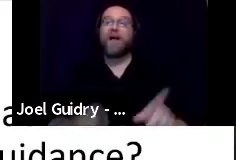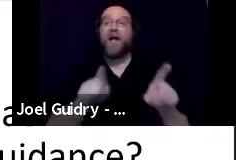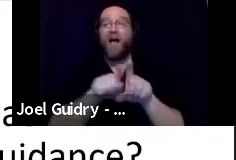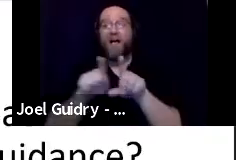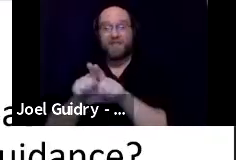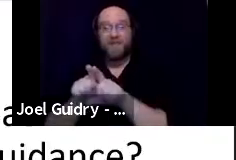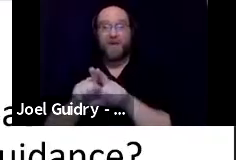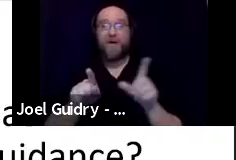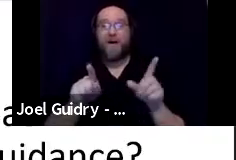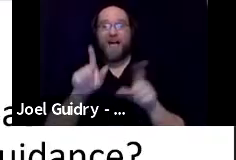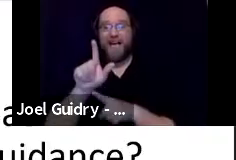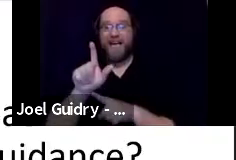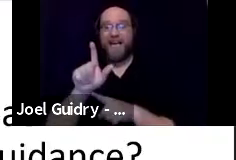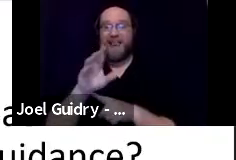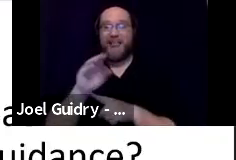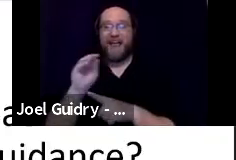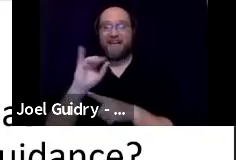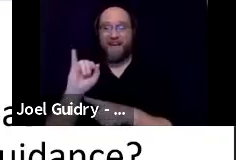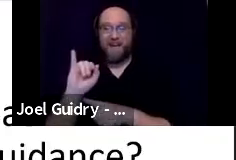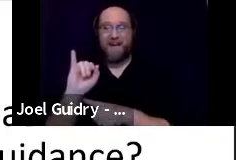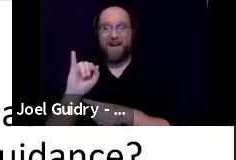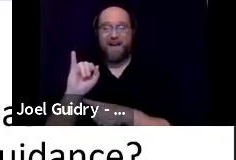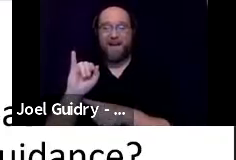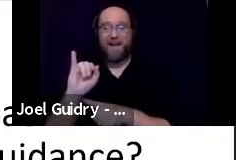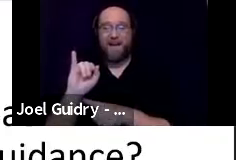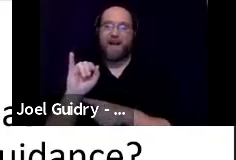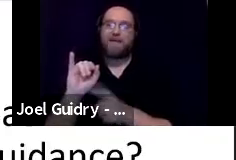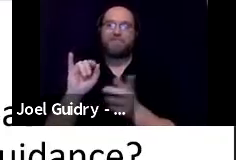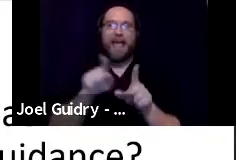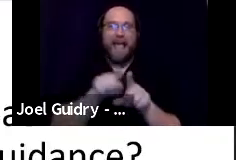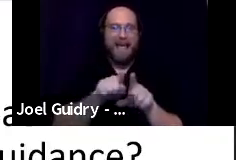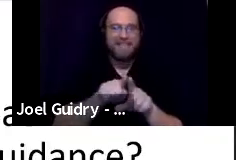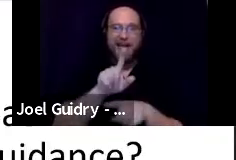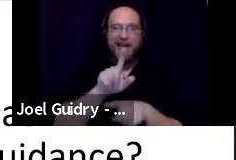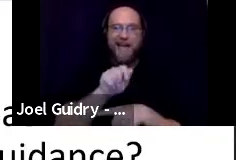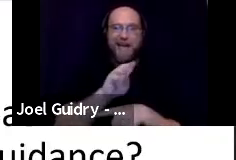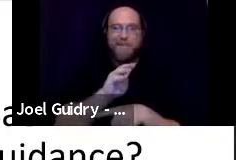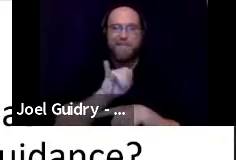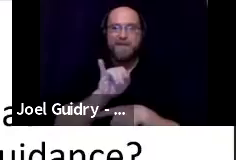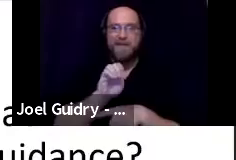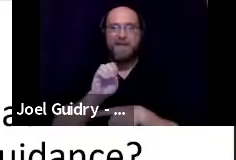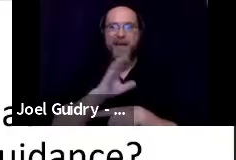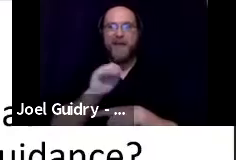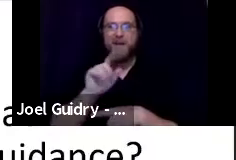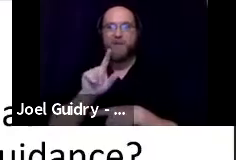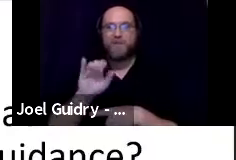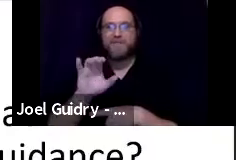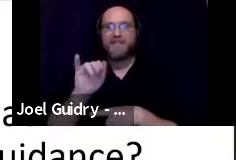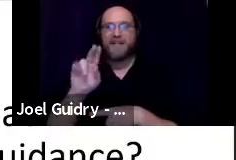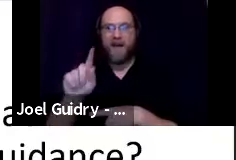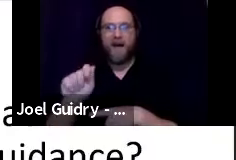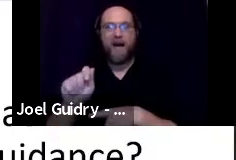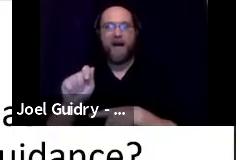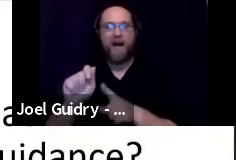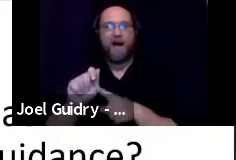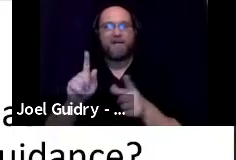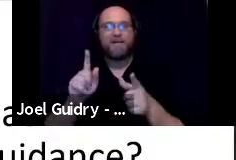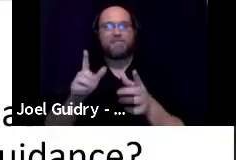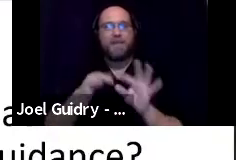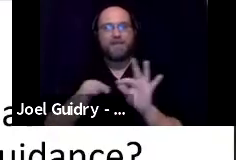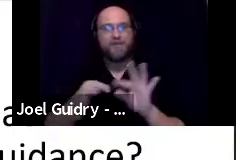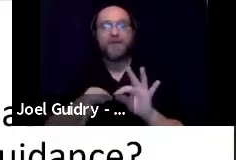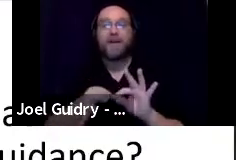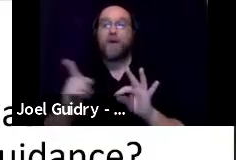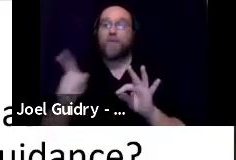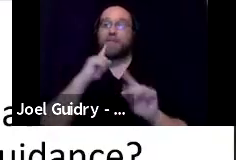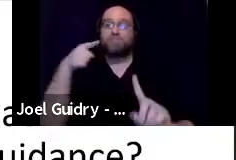as Amy and Lucinda shared, it's about keeping employees safe. L&I